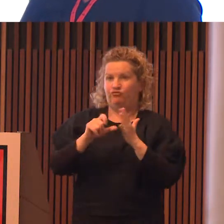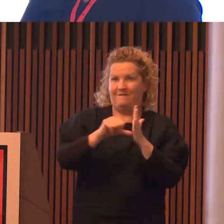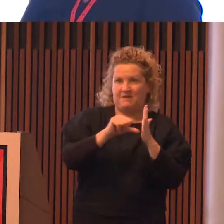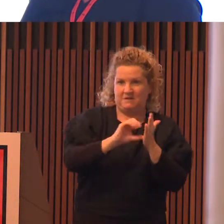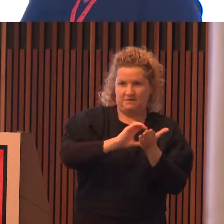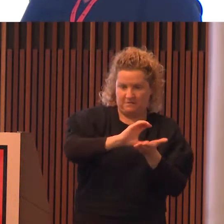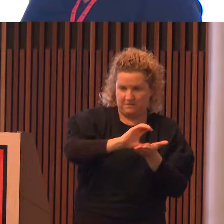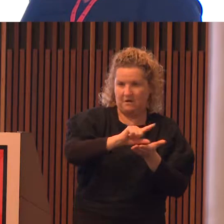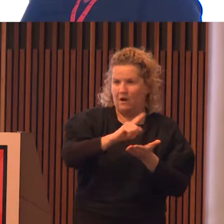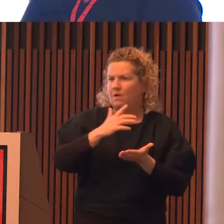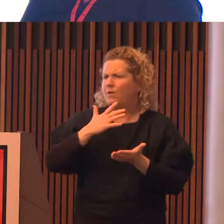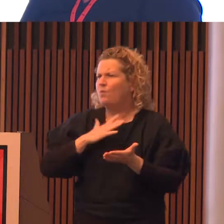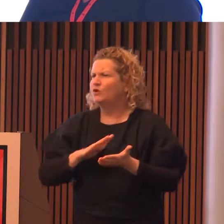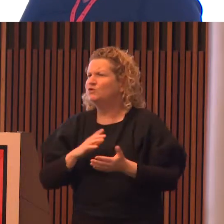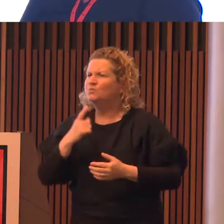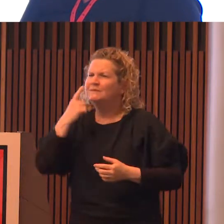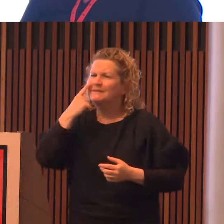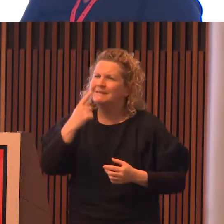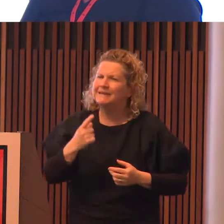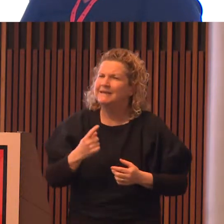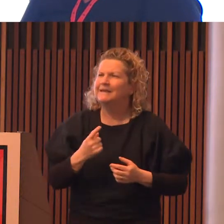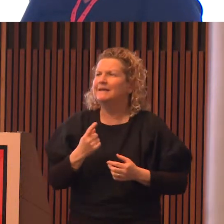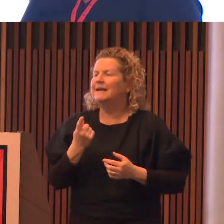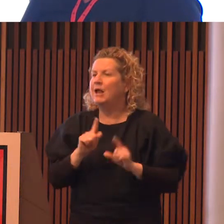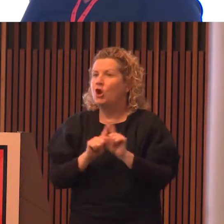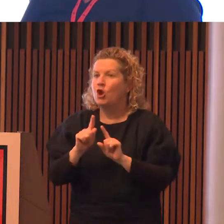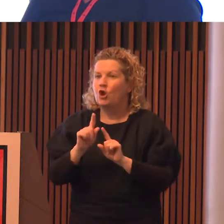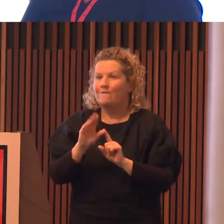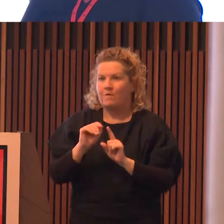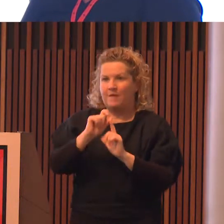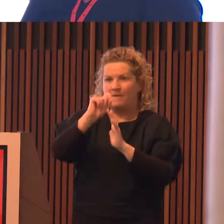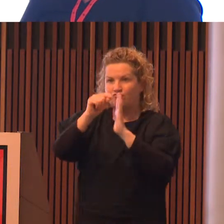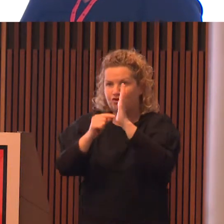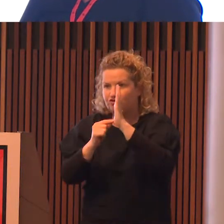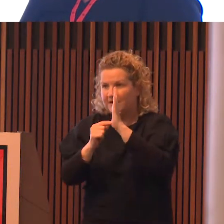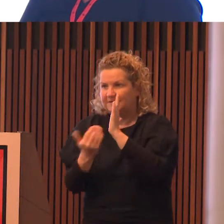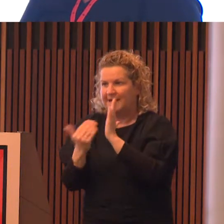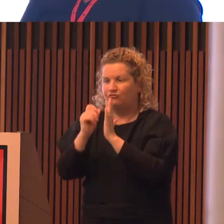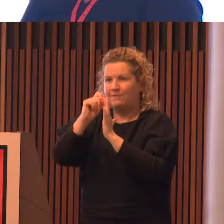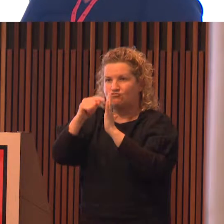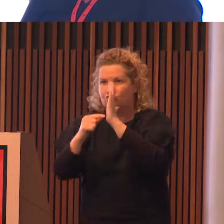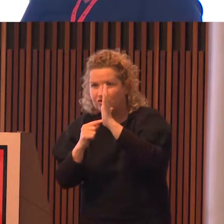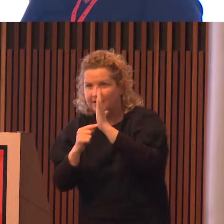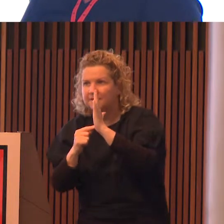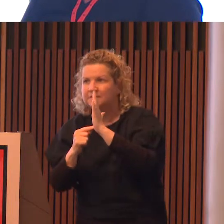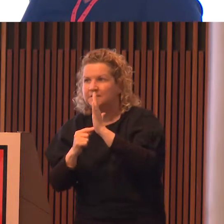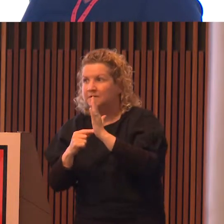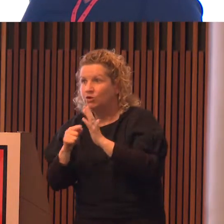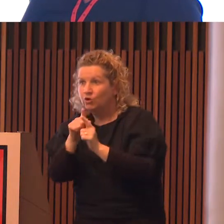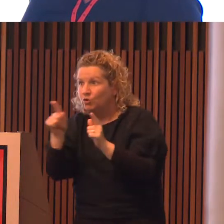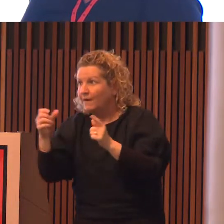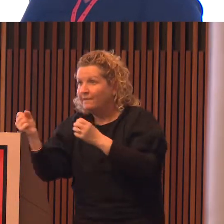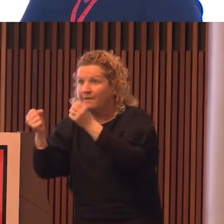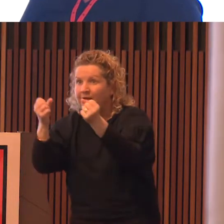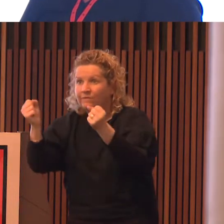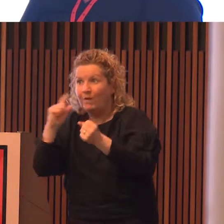want to see and learn from those projects, those additional projects that some of you are doing, and that you have the